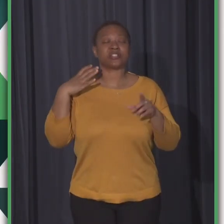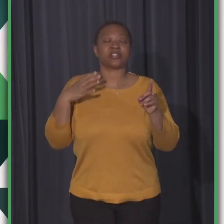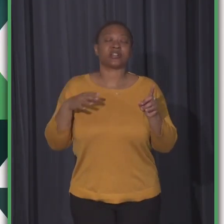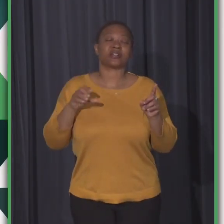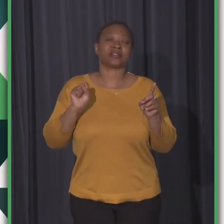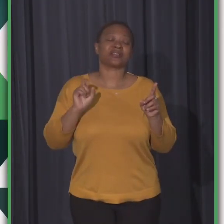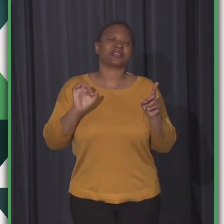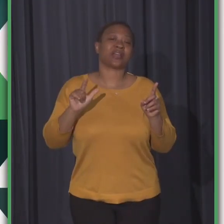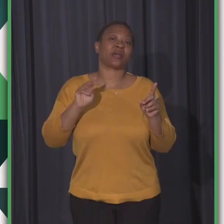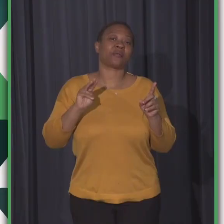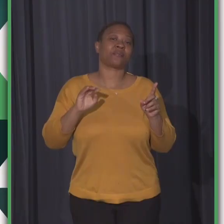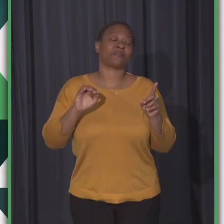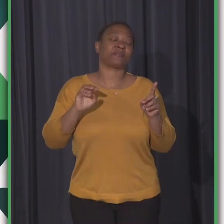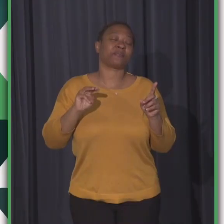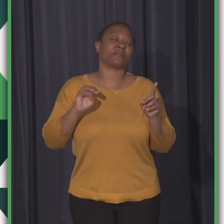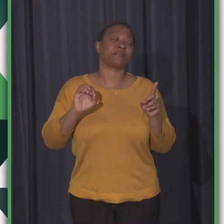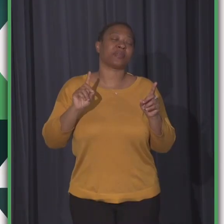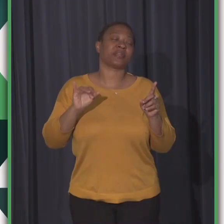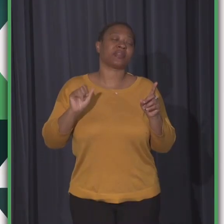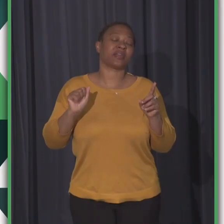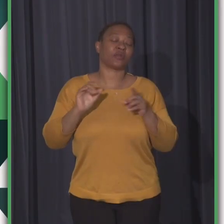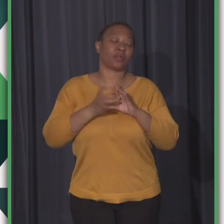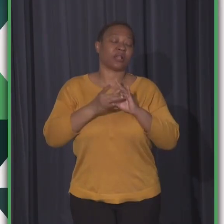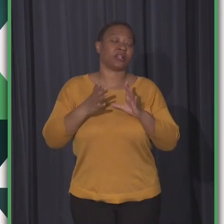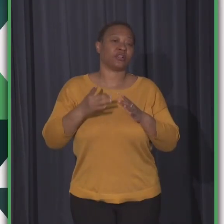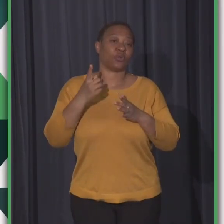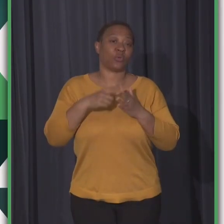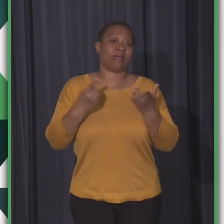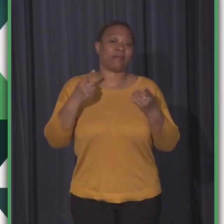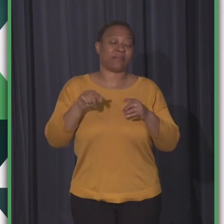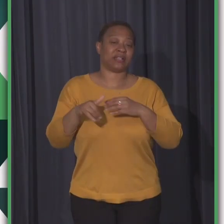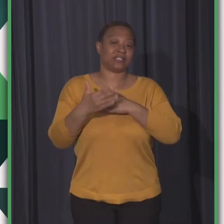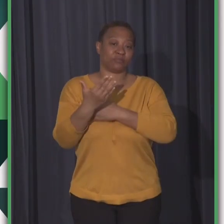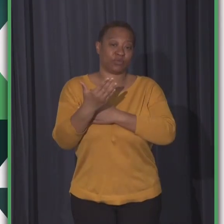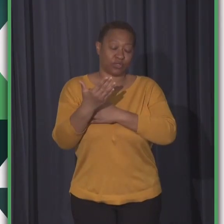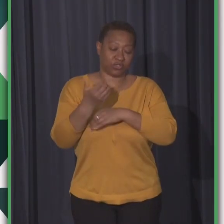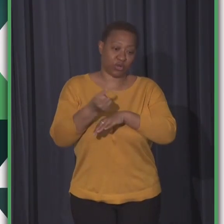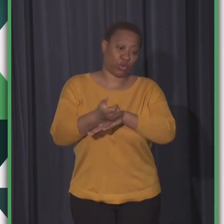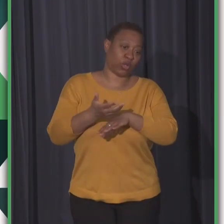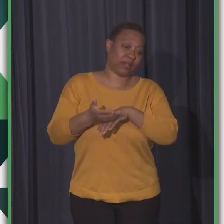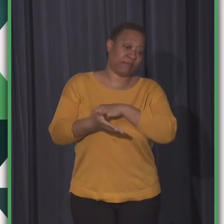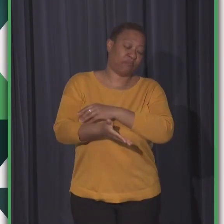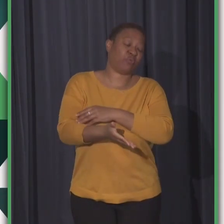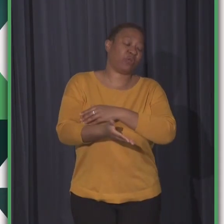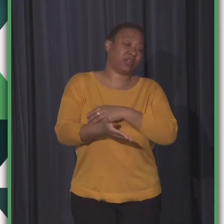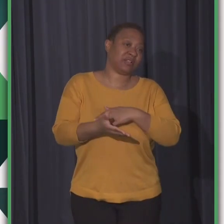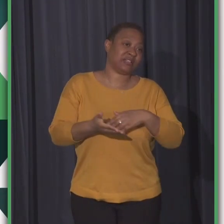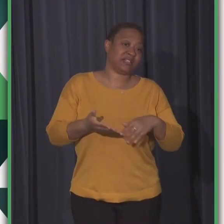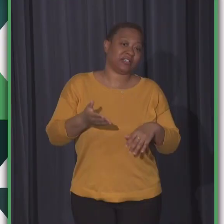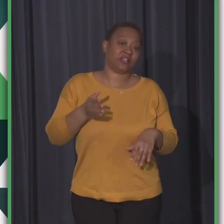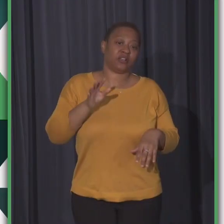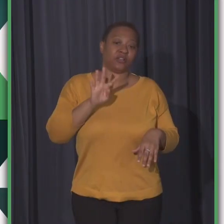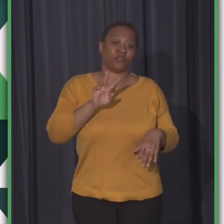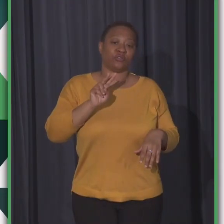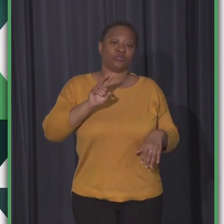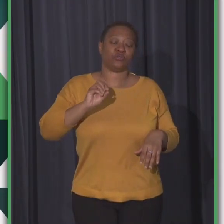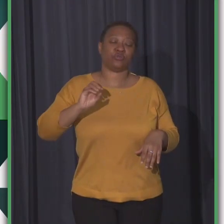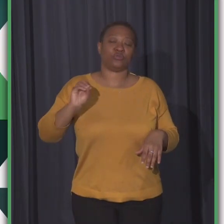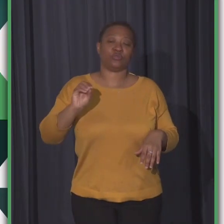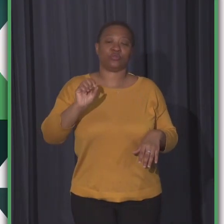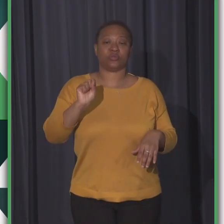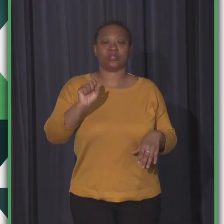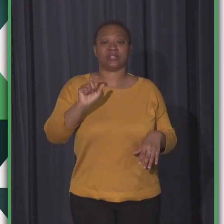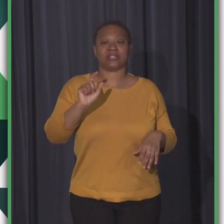everyone. So what we had this morning, early morning today, in the 4200 block of